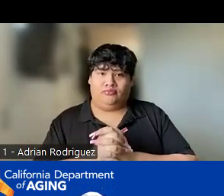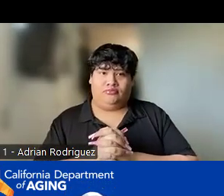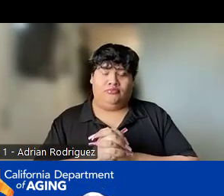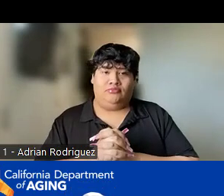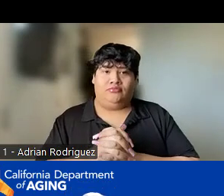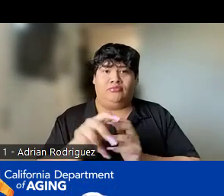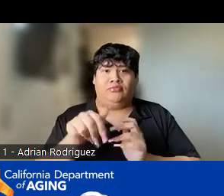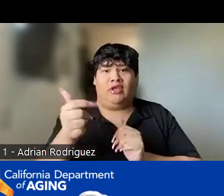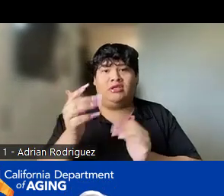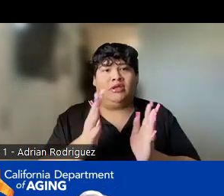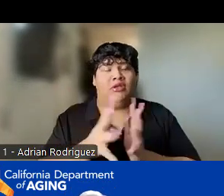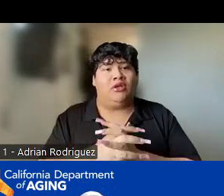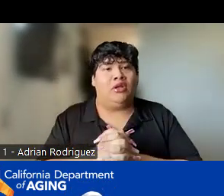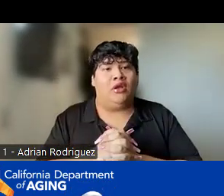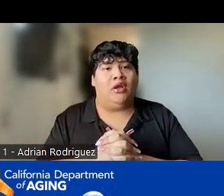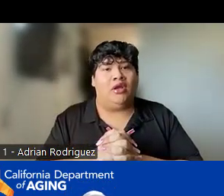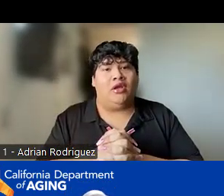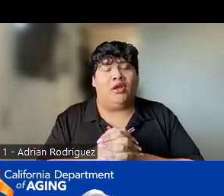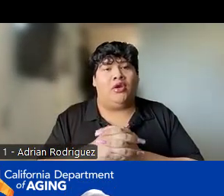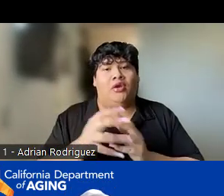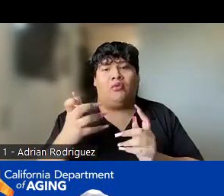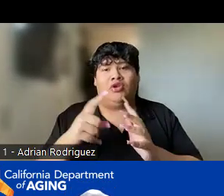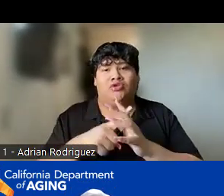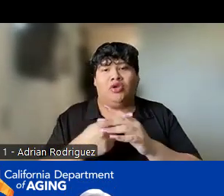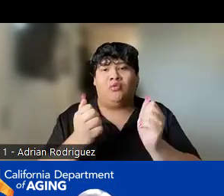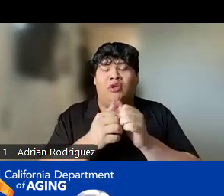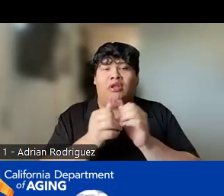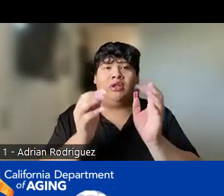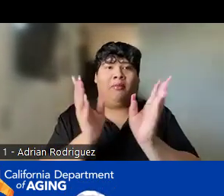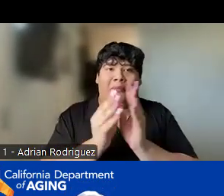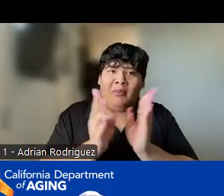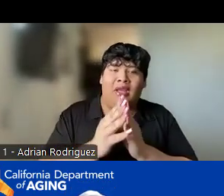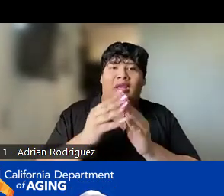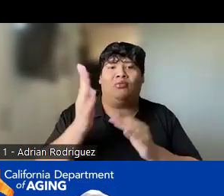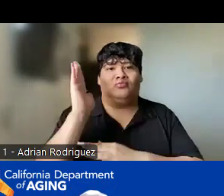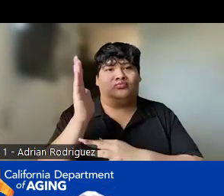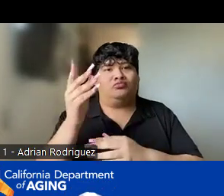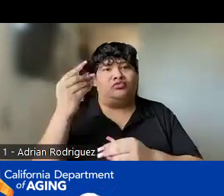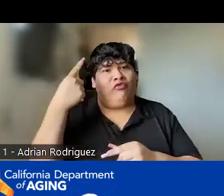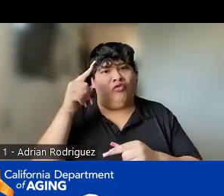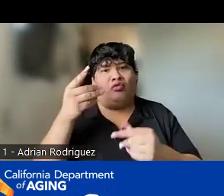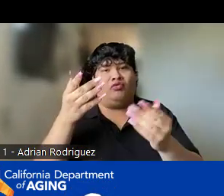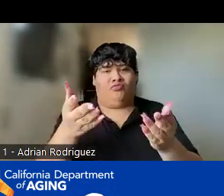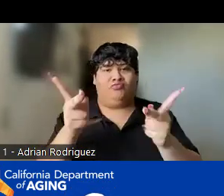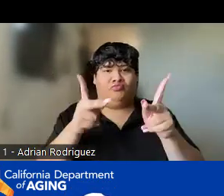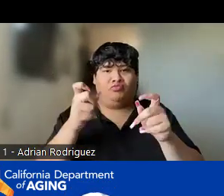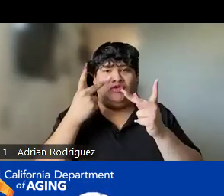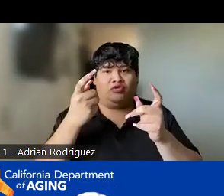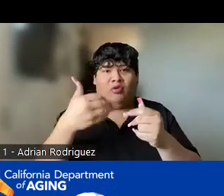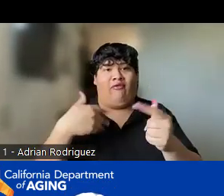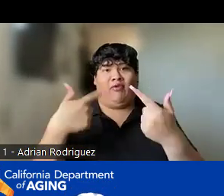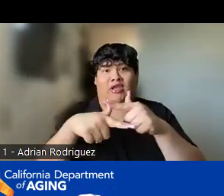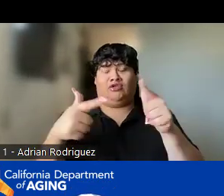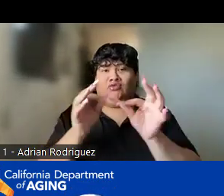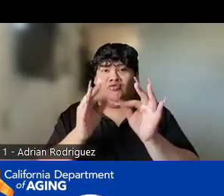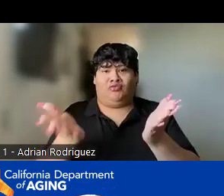Next slide. I want to go over our meeting accessibility features today. We have American Sign